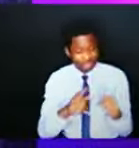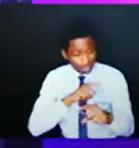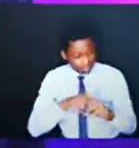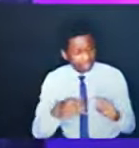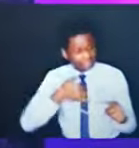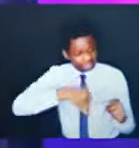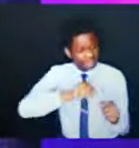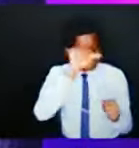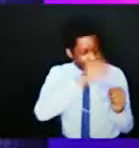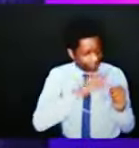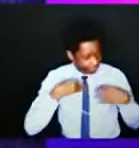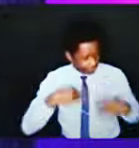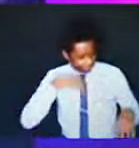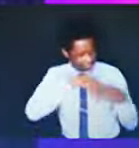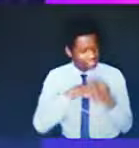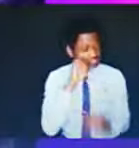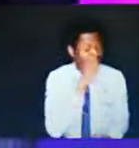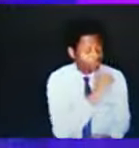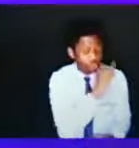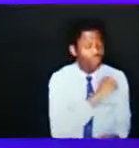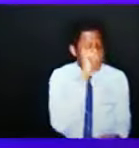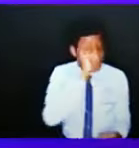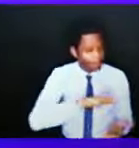of them was a priest.